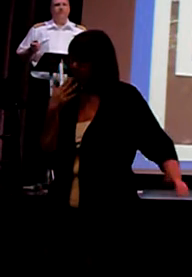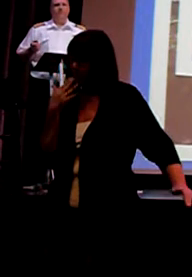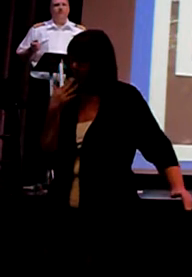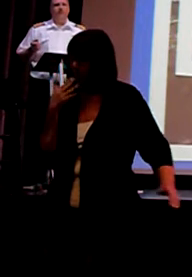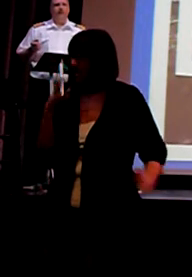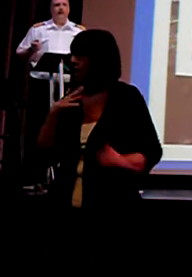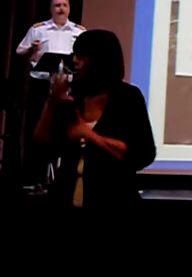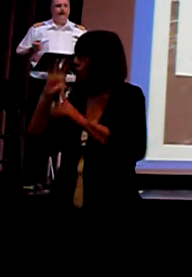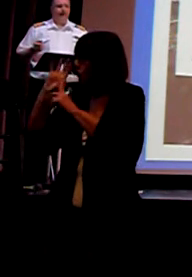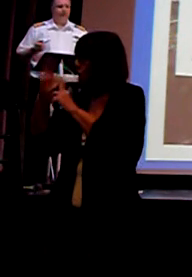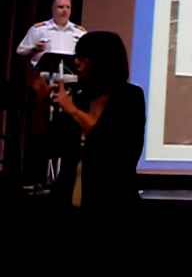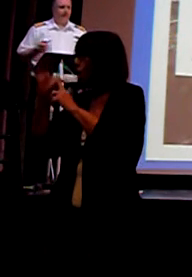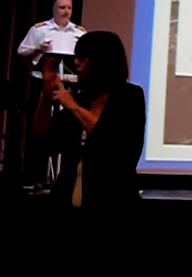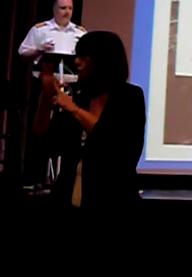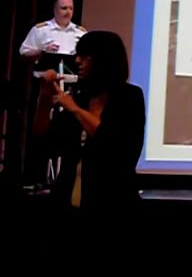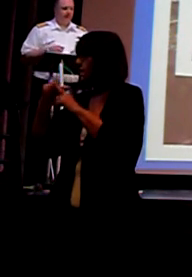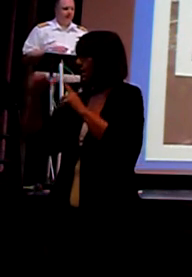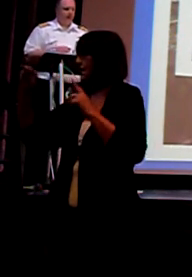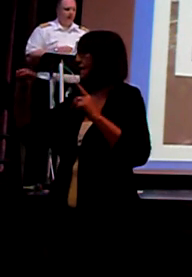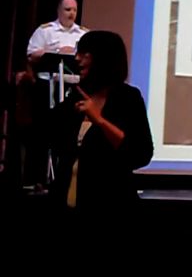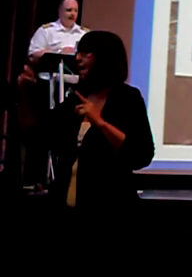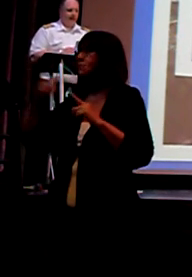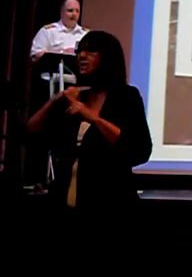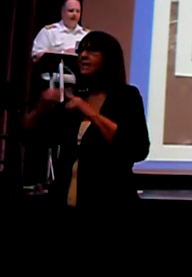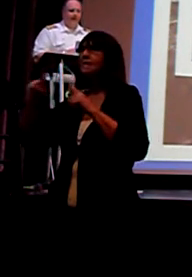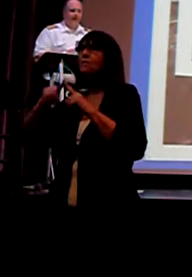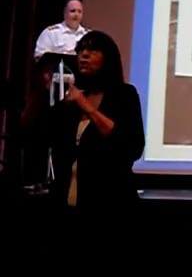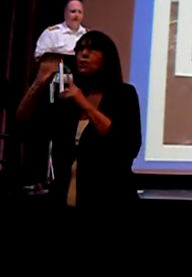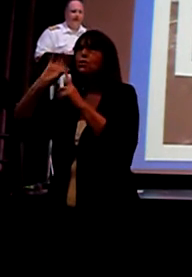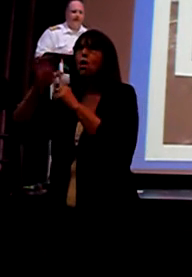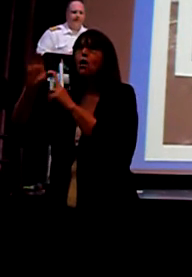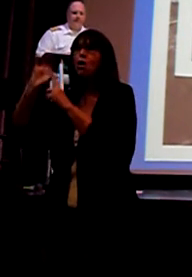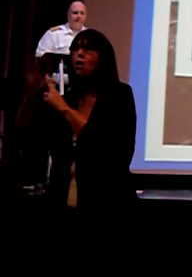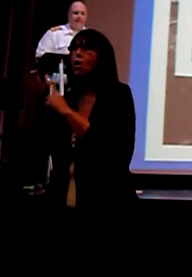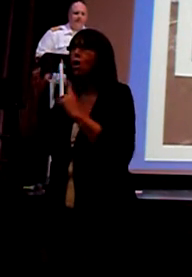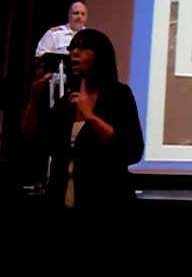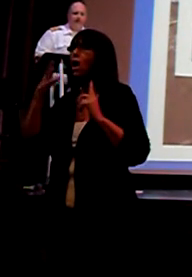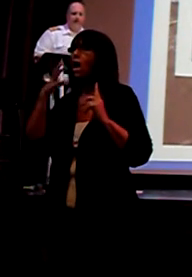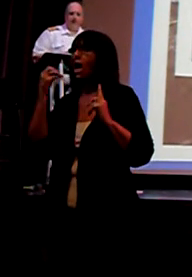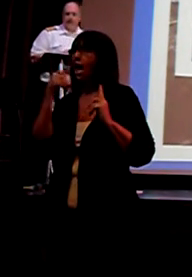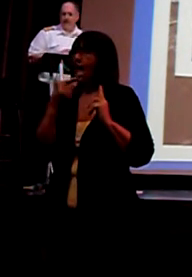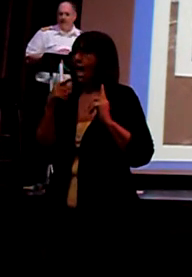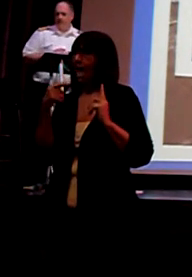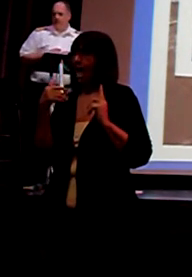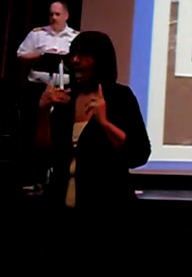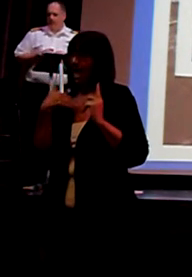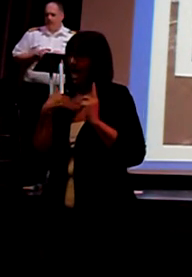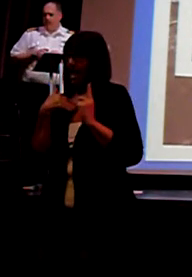culture as well in Naples. And this is the